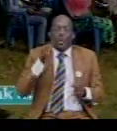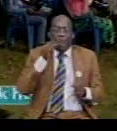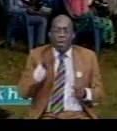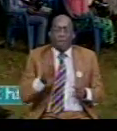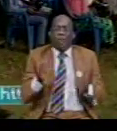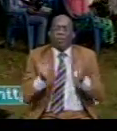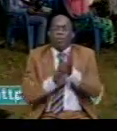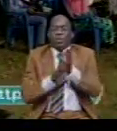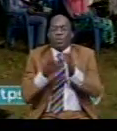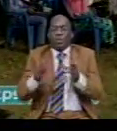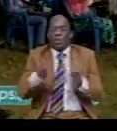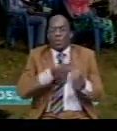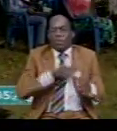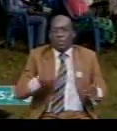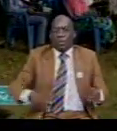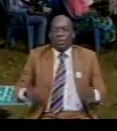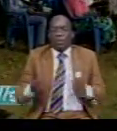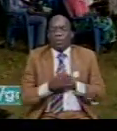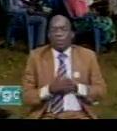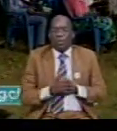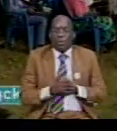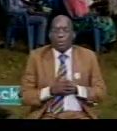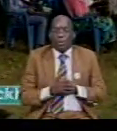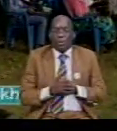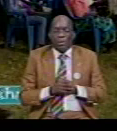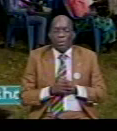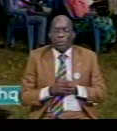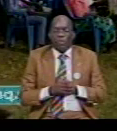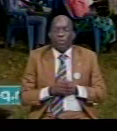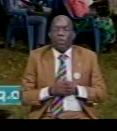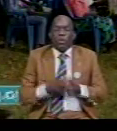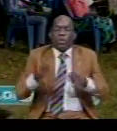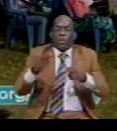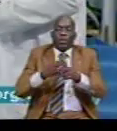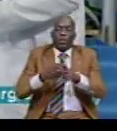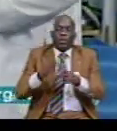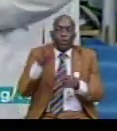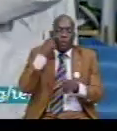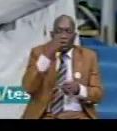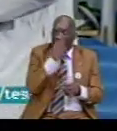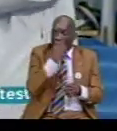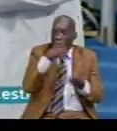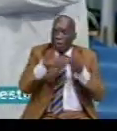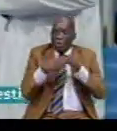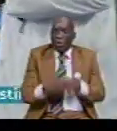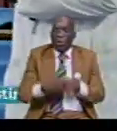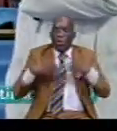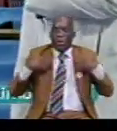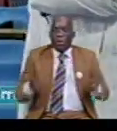Lord. The short-sightedness healed. Now,